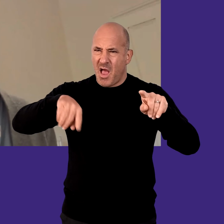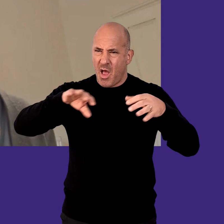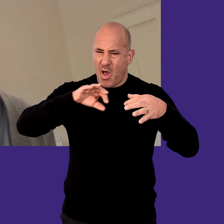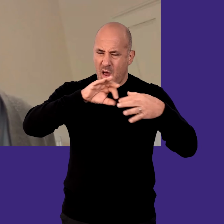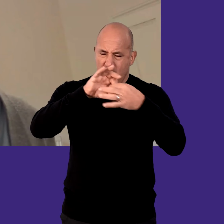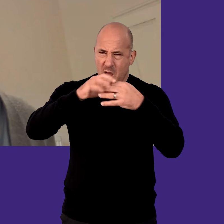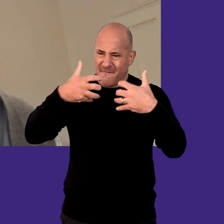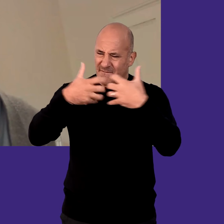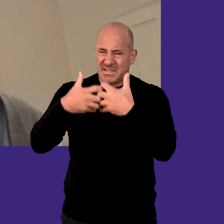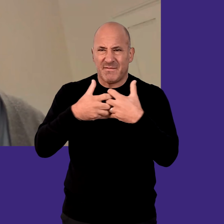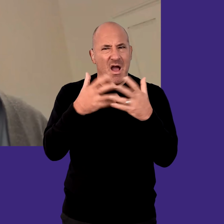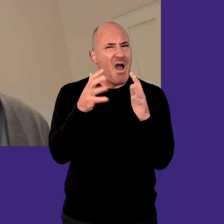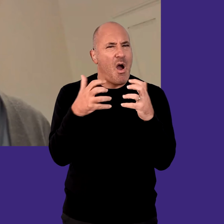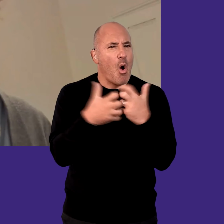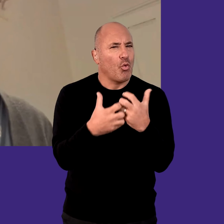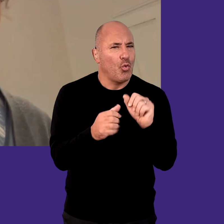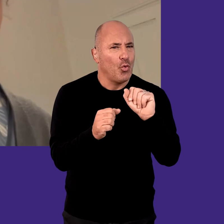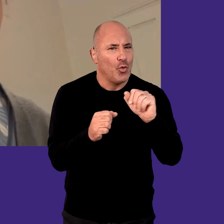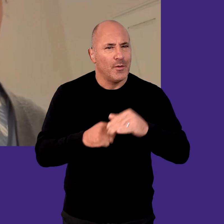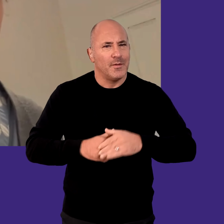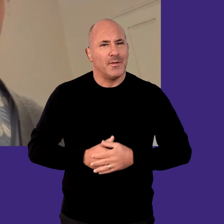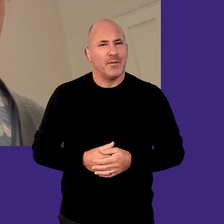strategic. How do they align?